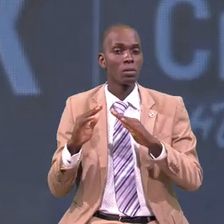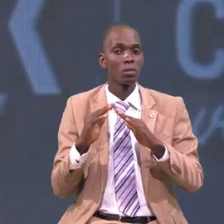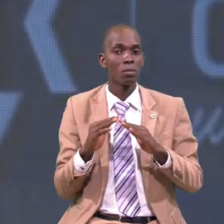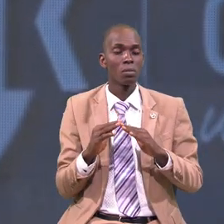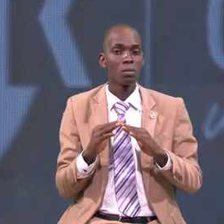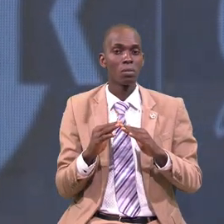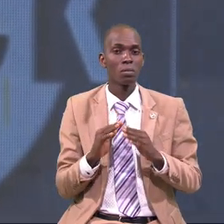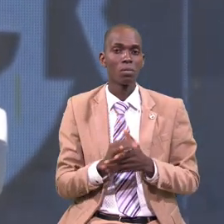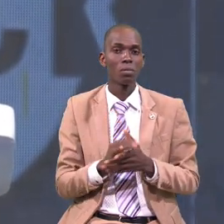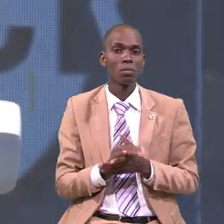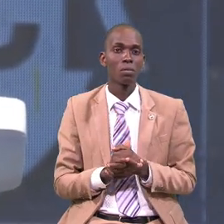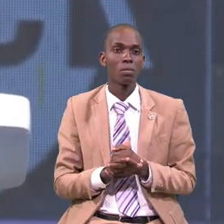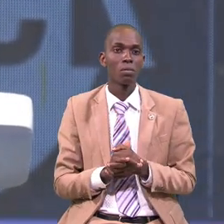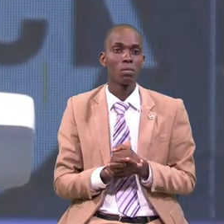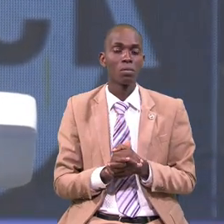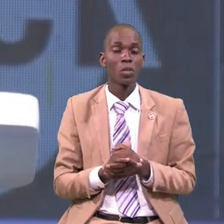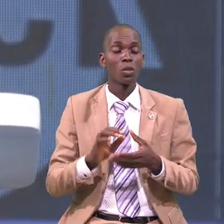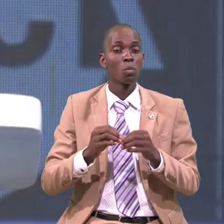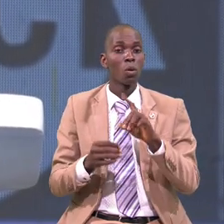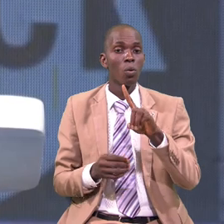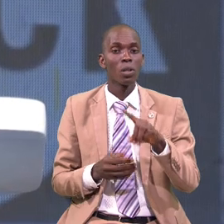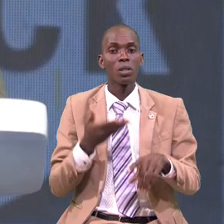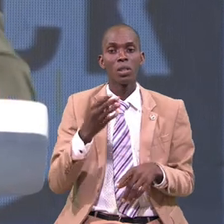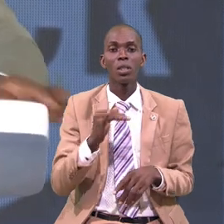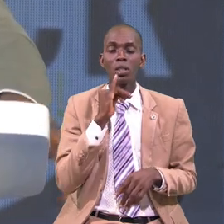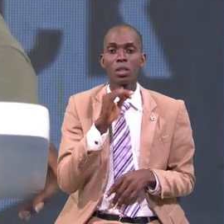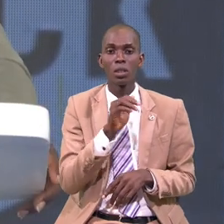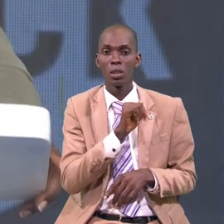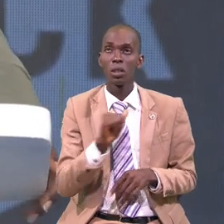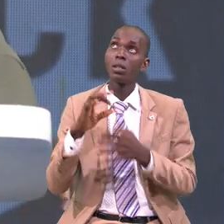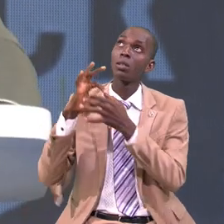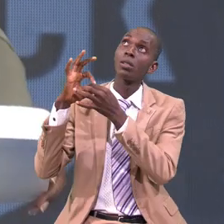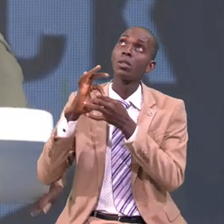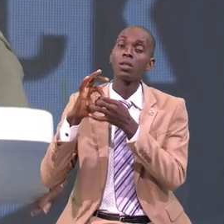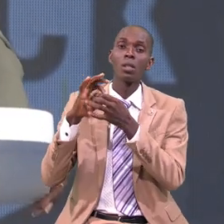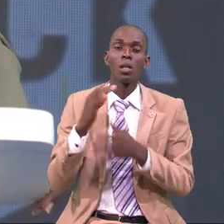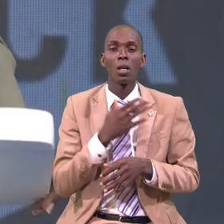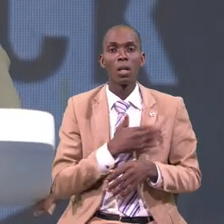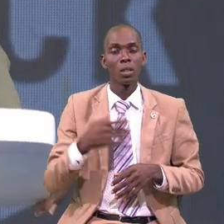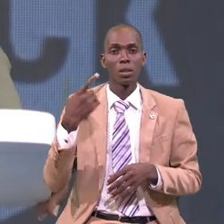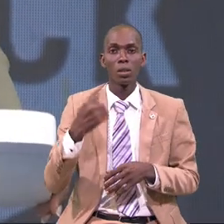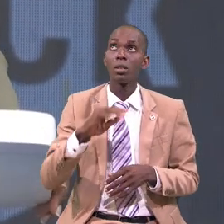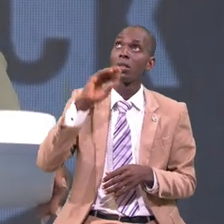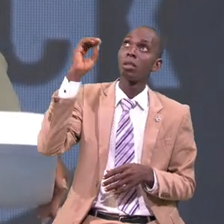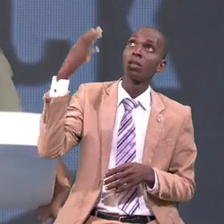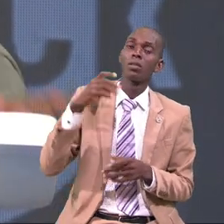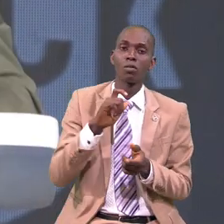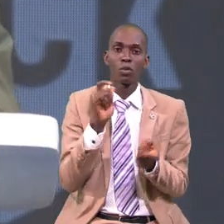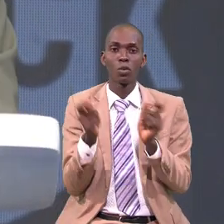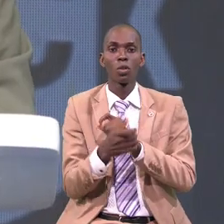Number one, the reconciliation and the gracious transformation of